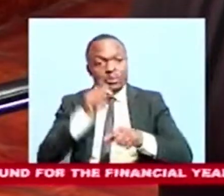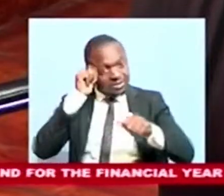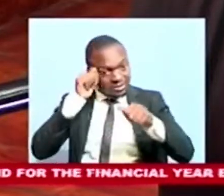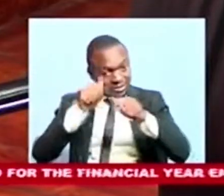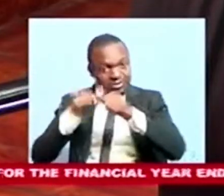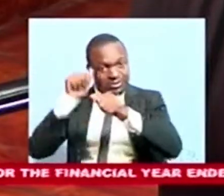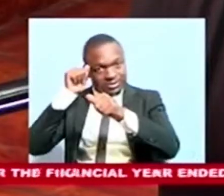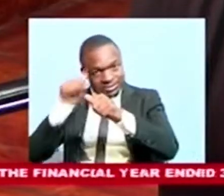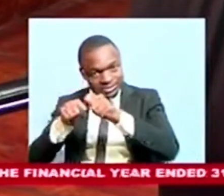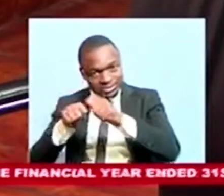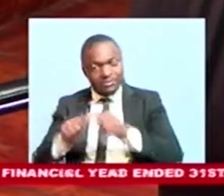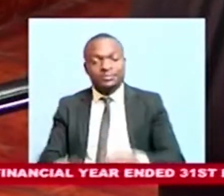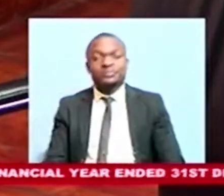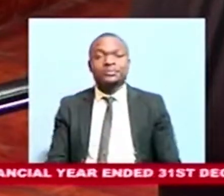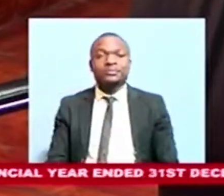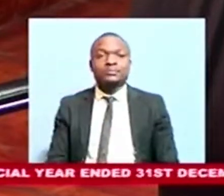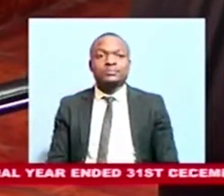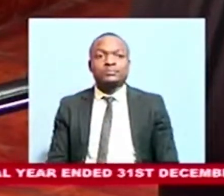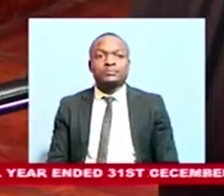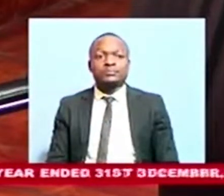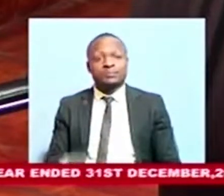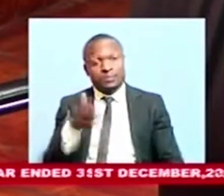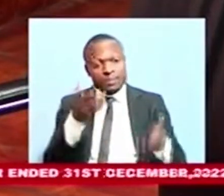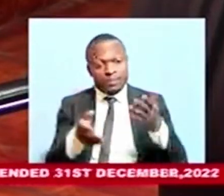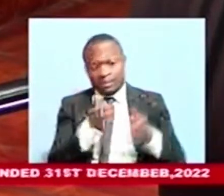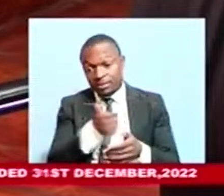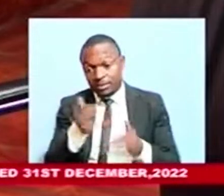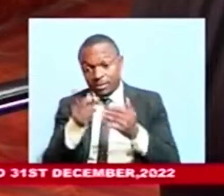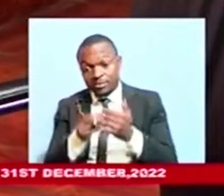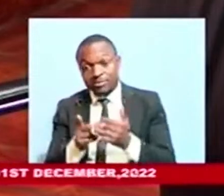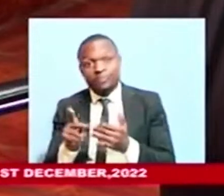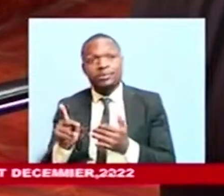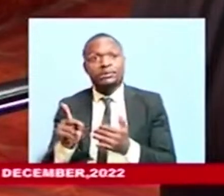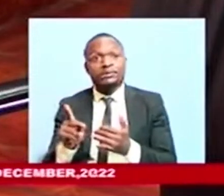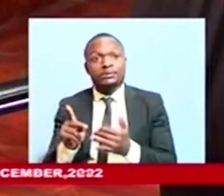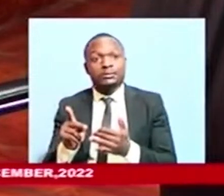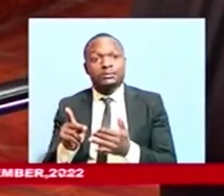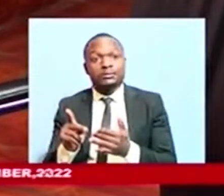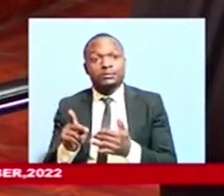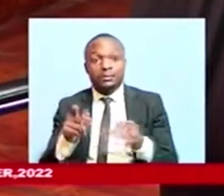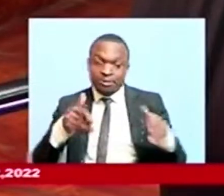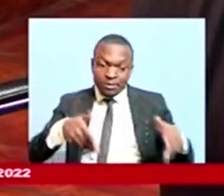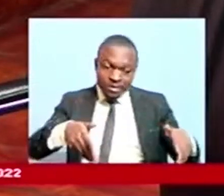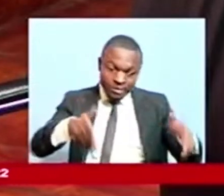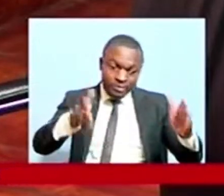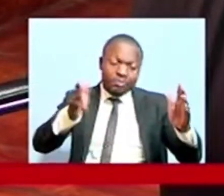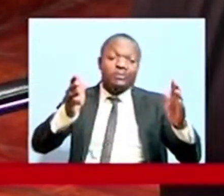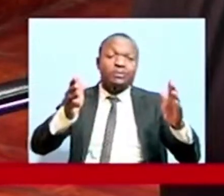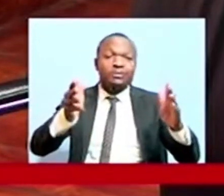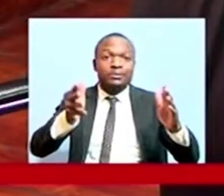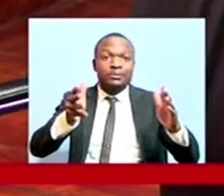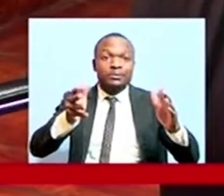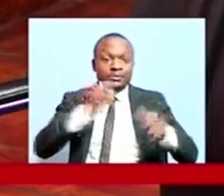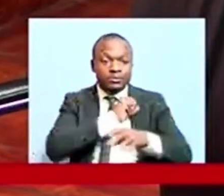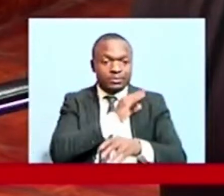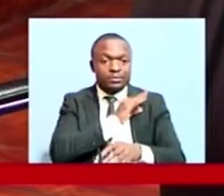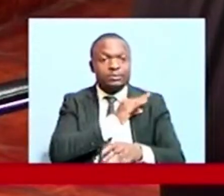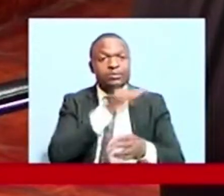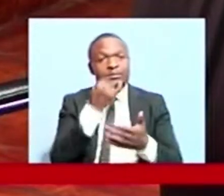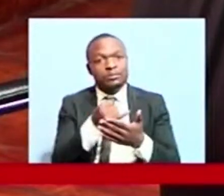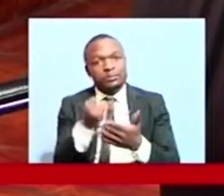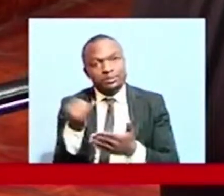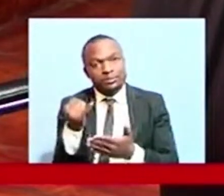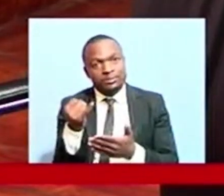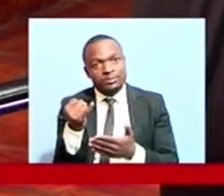made. And maybe on the other part of the allowances for the officers, it was the issue of the PIN, Chair,